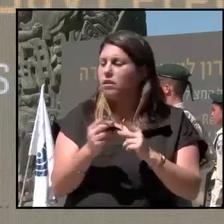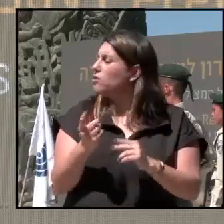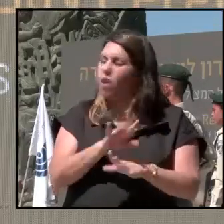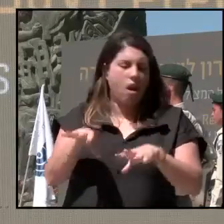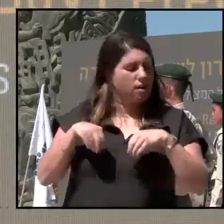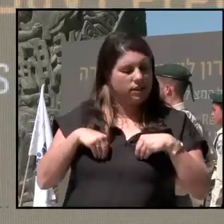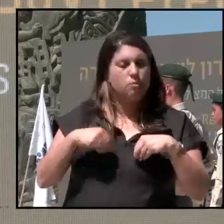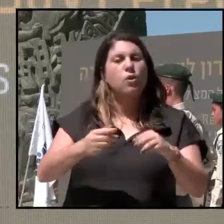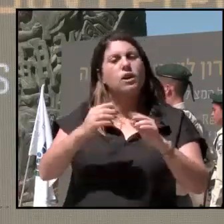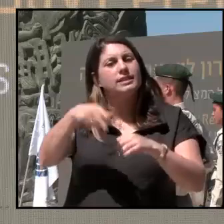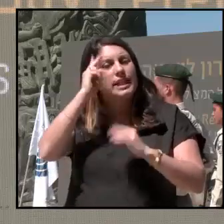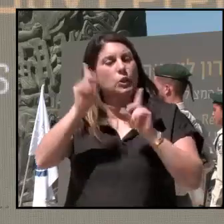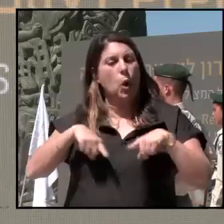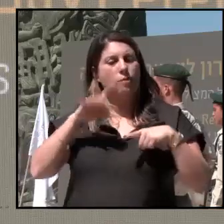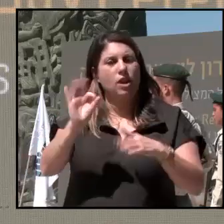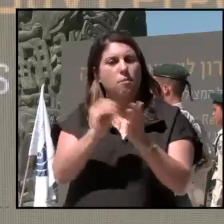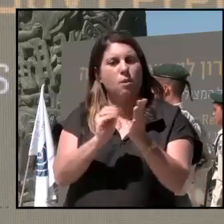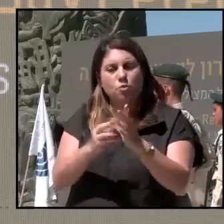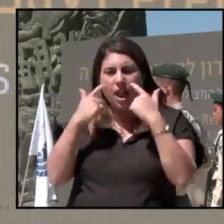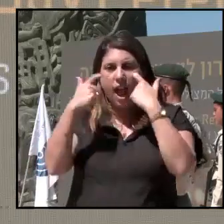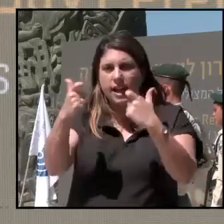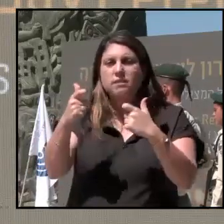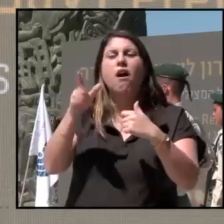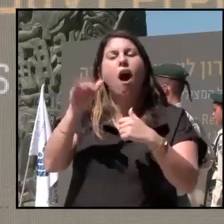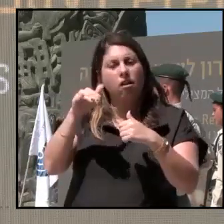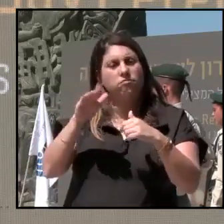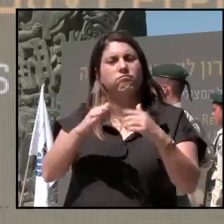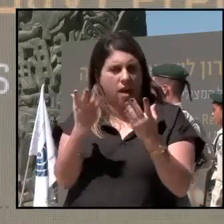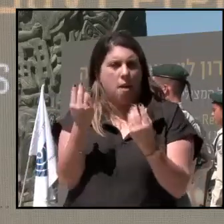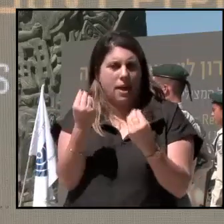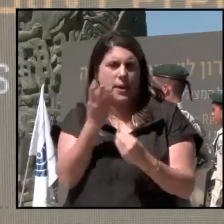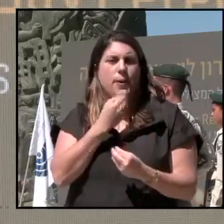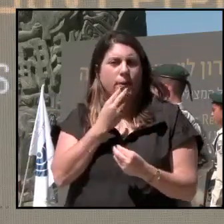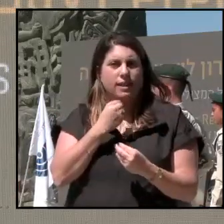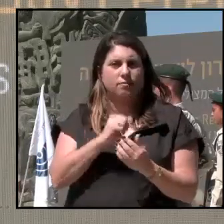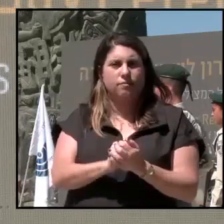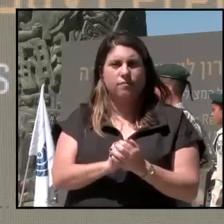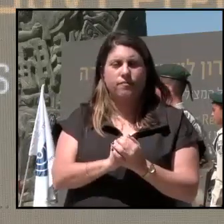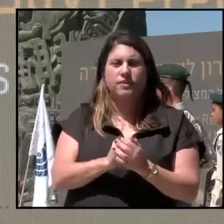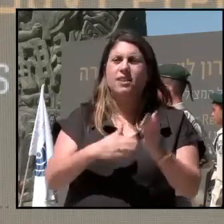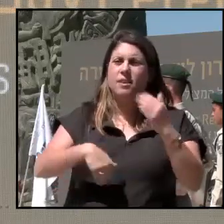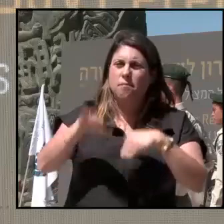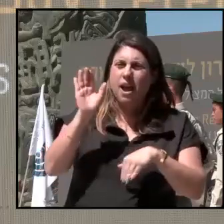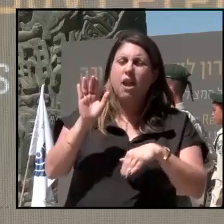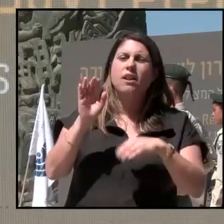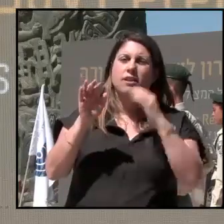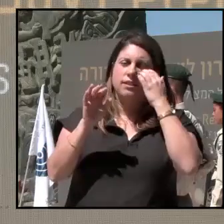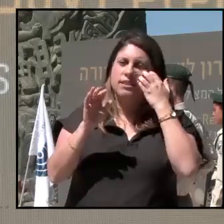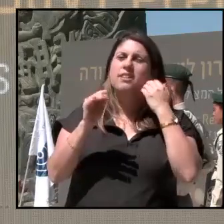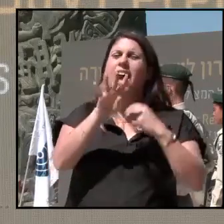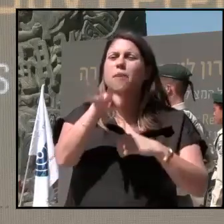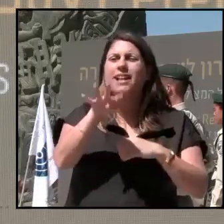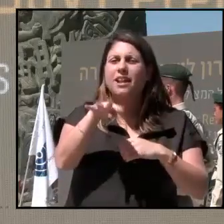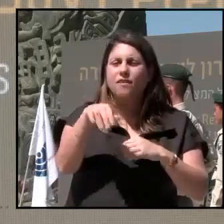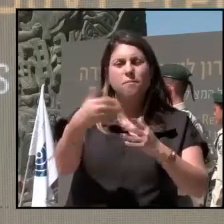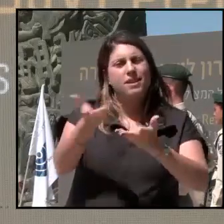their lives to hide and protect 240,000 Jews. More than 4,000 of them have been recognized by Israel